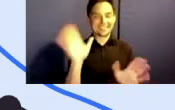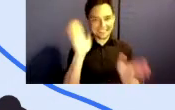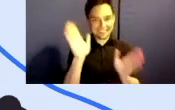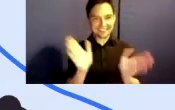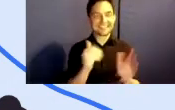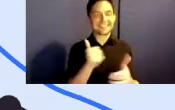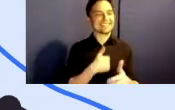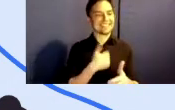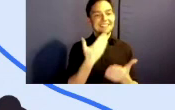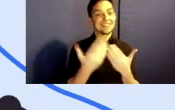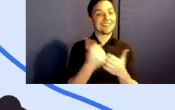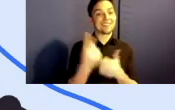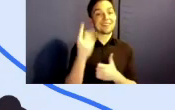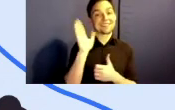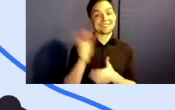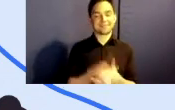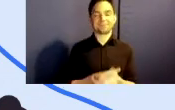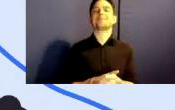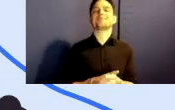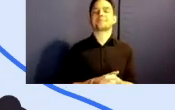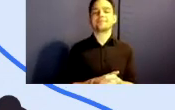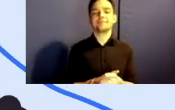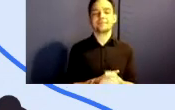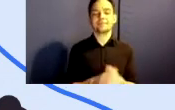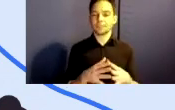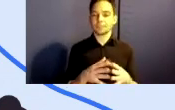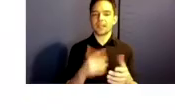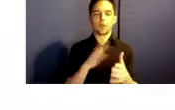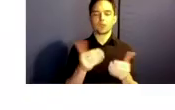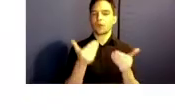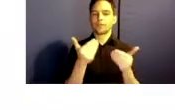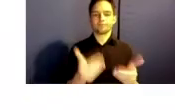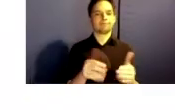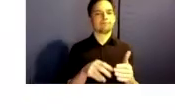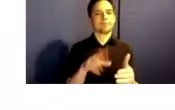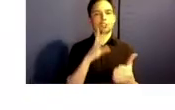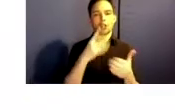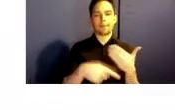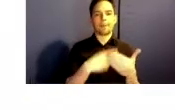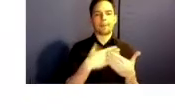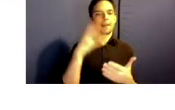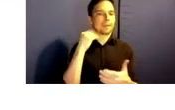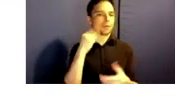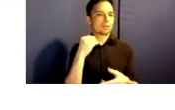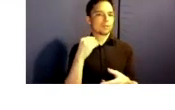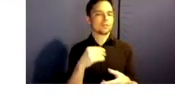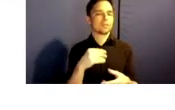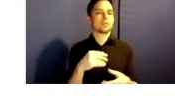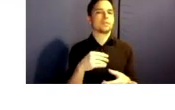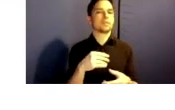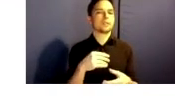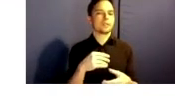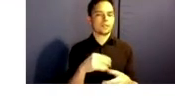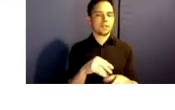Good morning, everyone. So I'm just going to dive in and talk about my experience and experience of